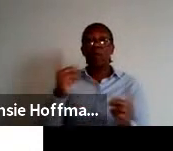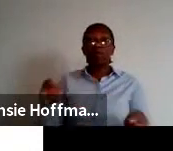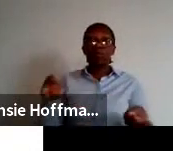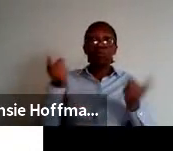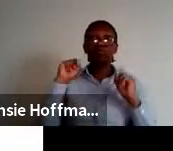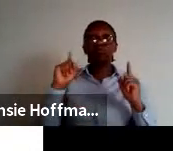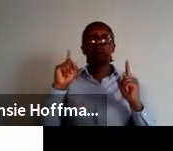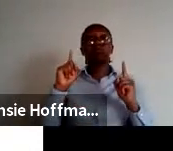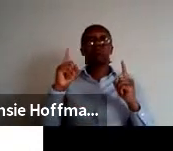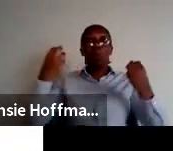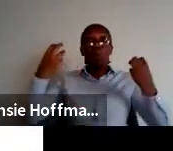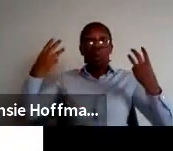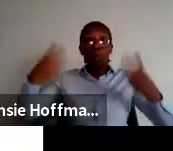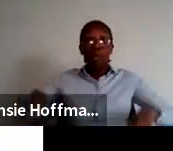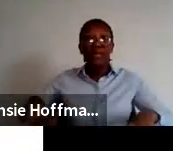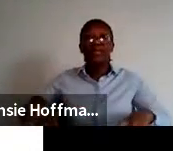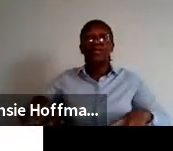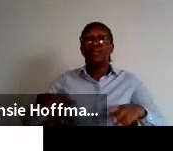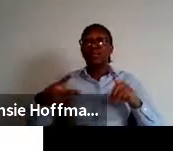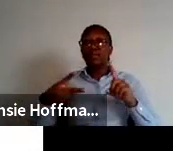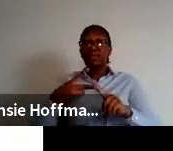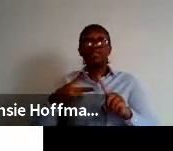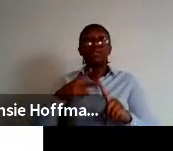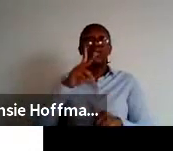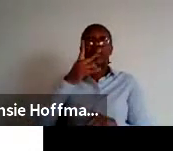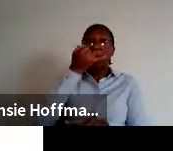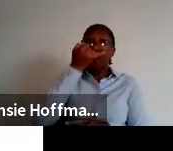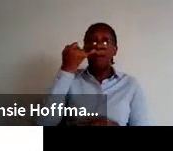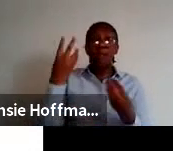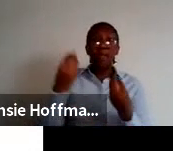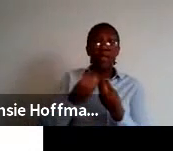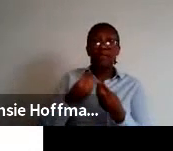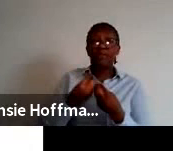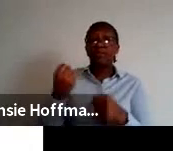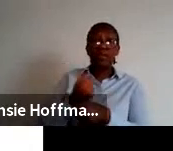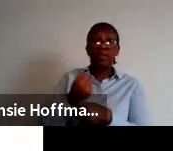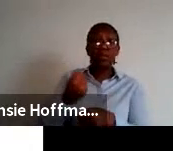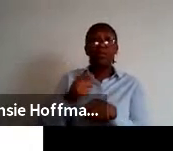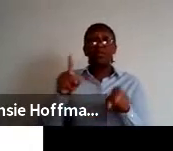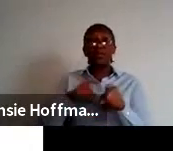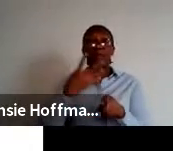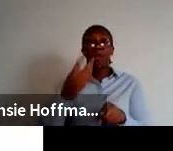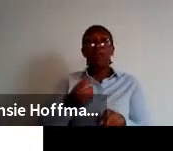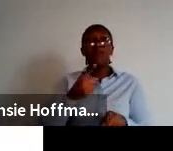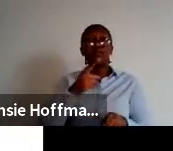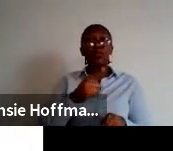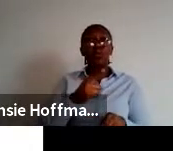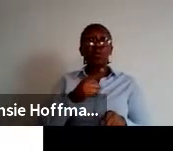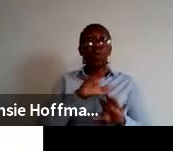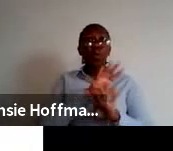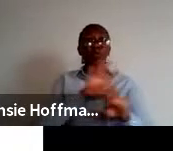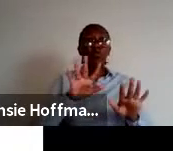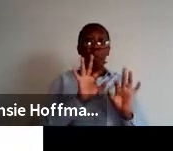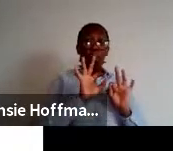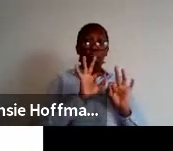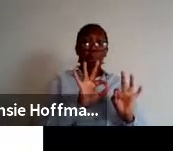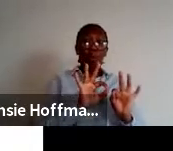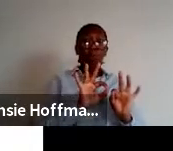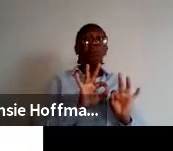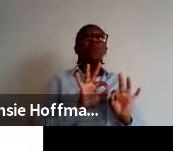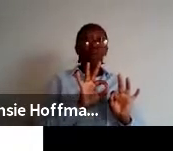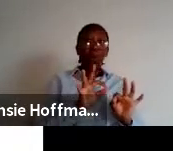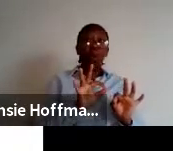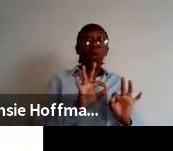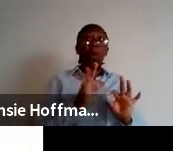waste, ozone depleting substances, and trading of indigenous protected timber, which is one of